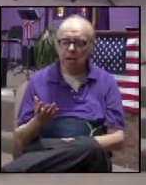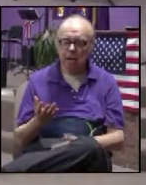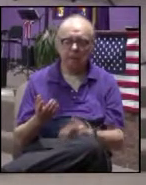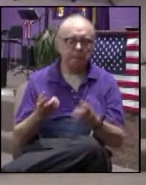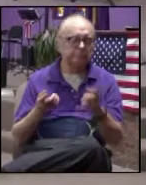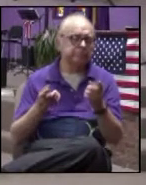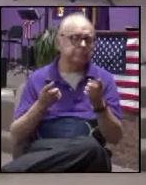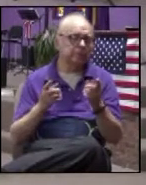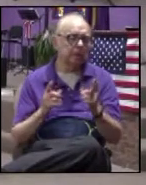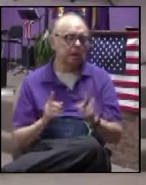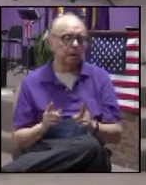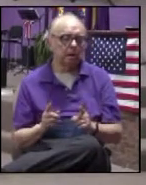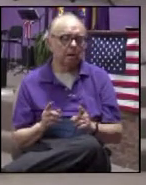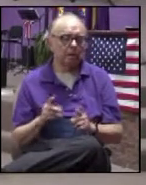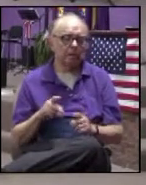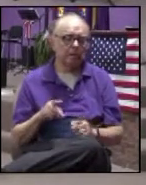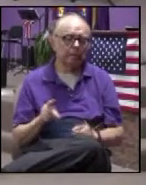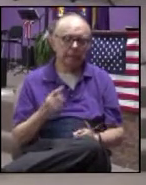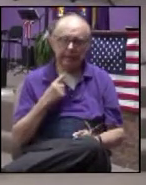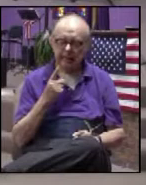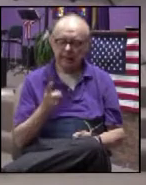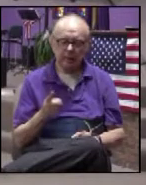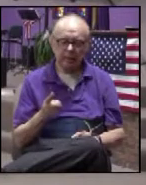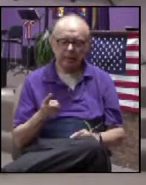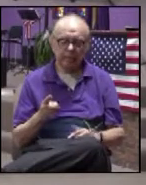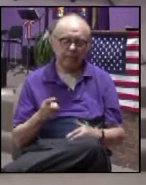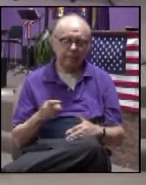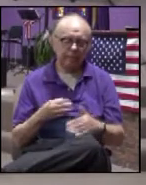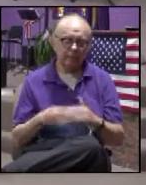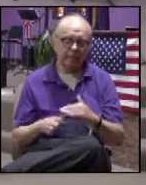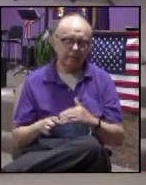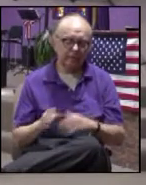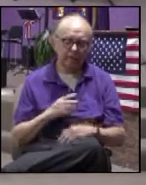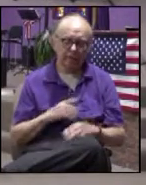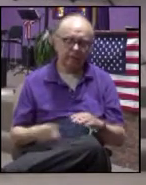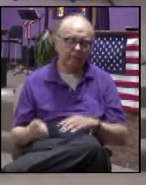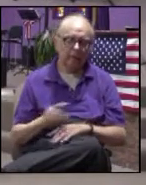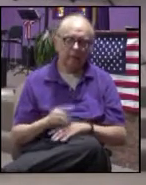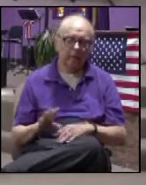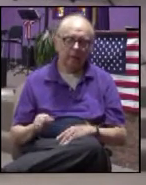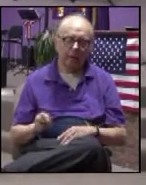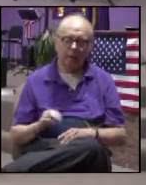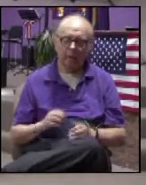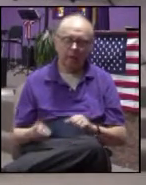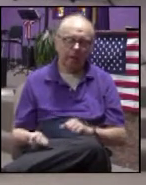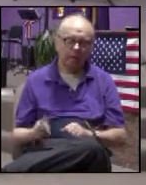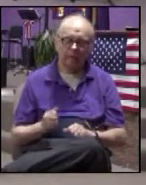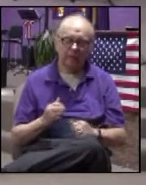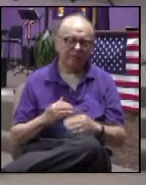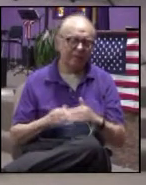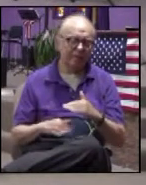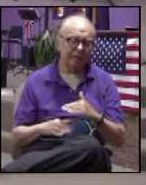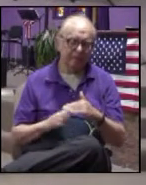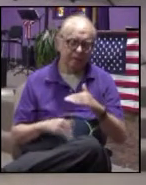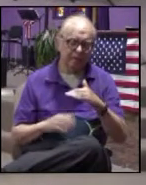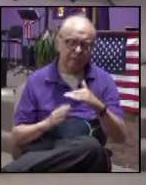when Paul said he was the least in the kingdom, or John the Baptist said he was the least in the kingdom,